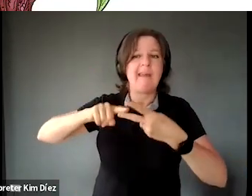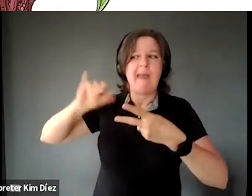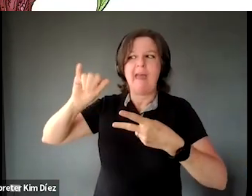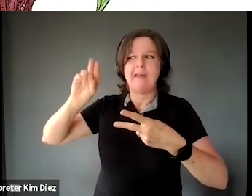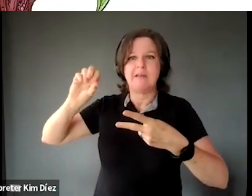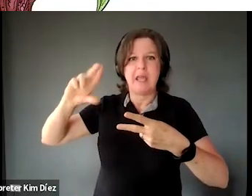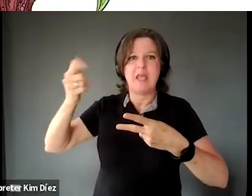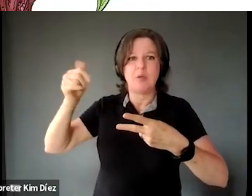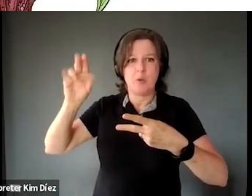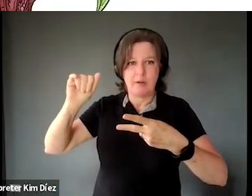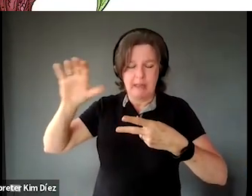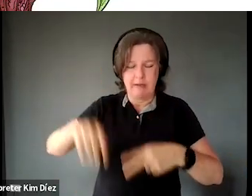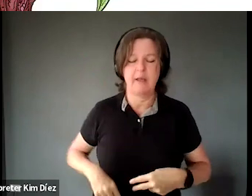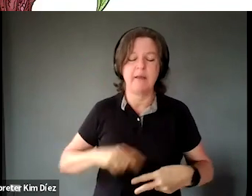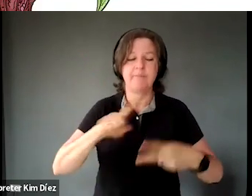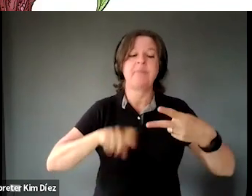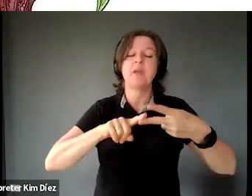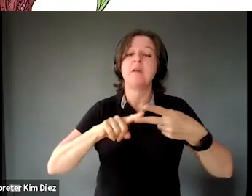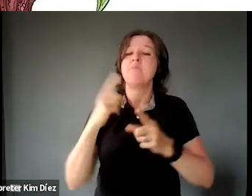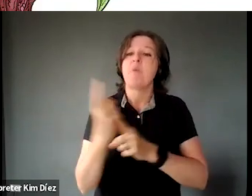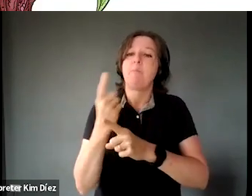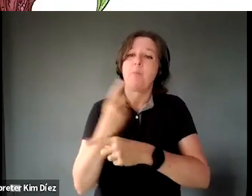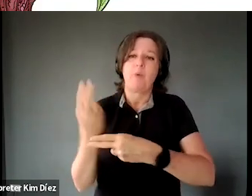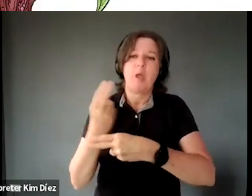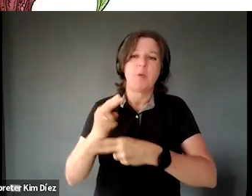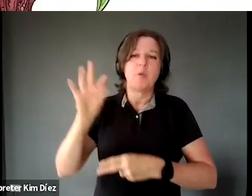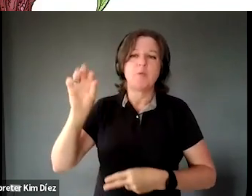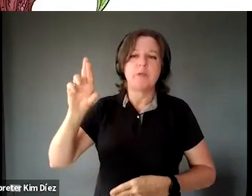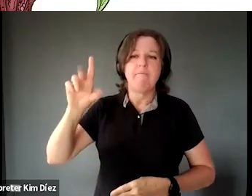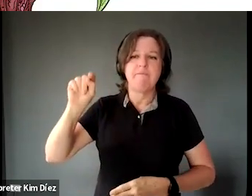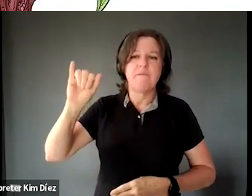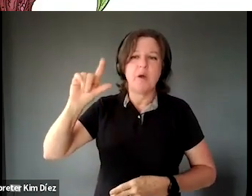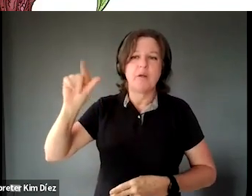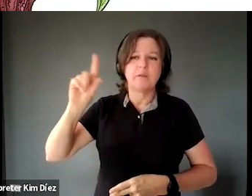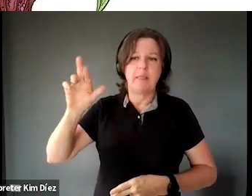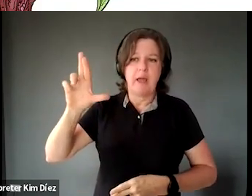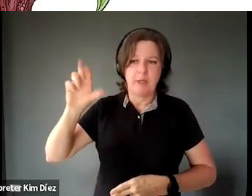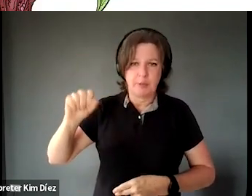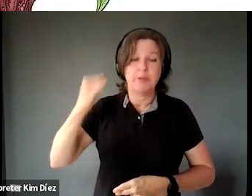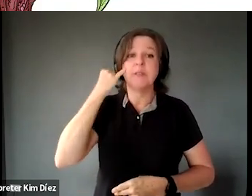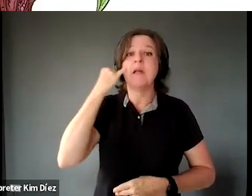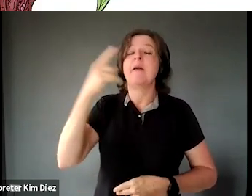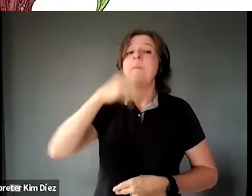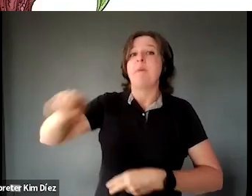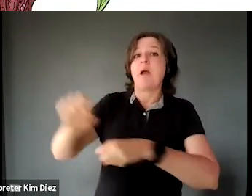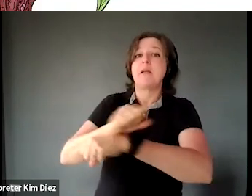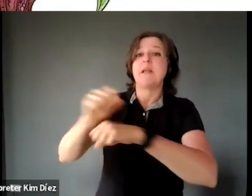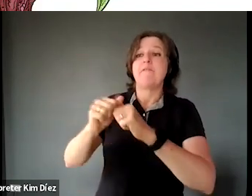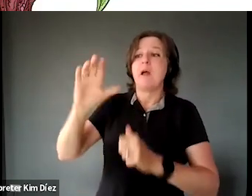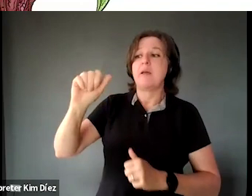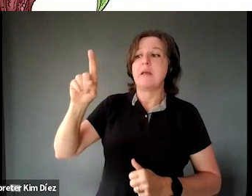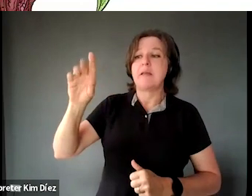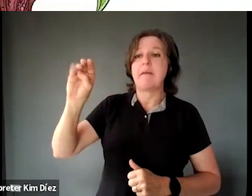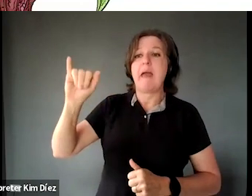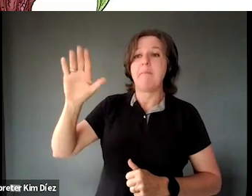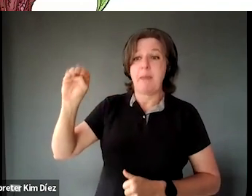inorganic amendments. The other one is to use the adequate fertilizers because we have to agree that if we're